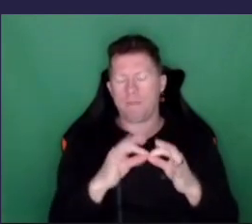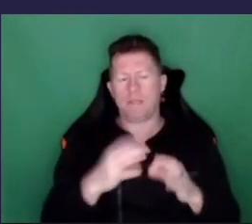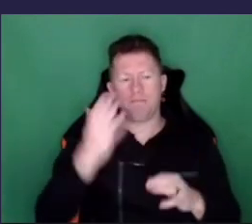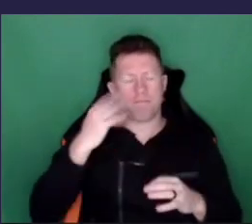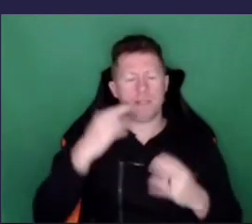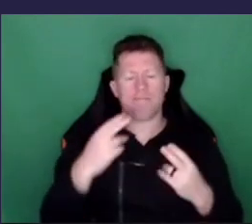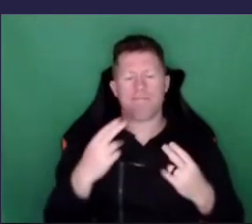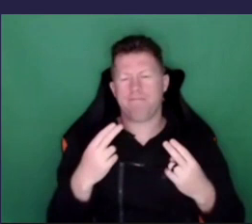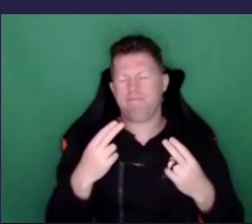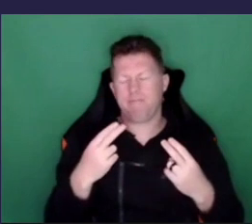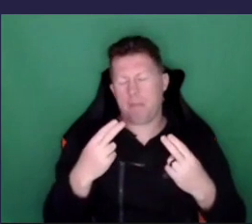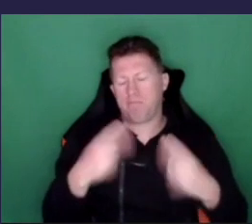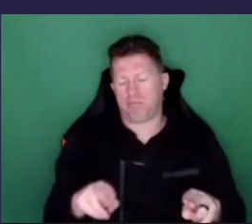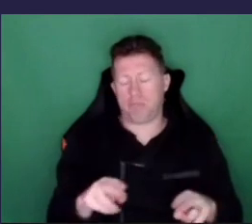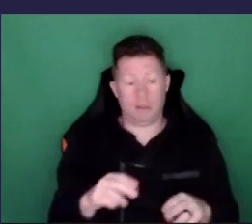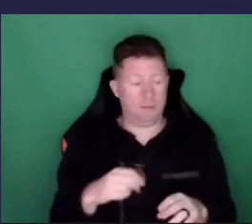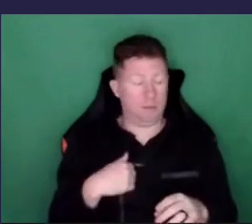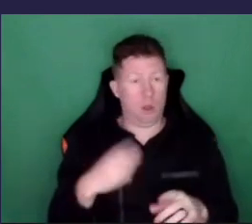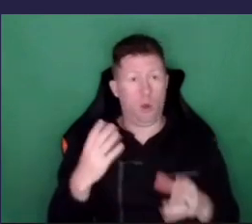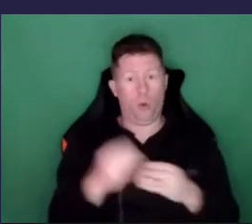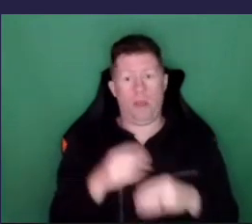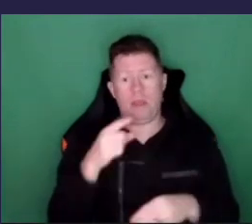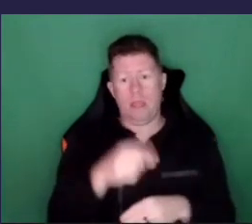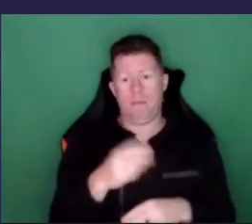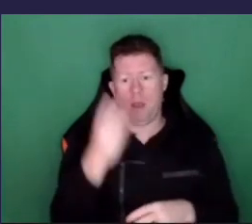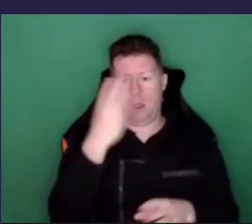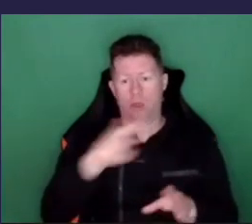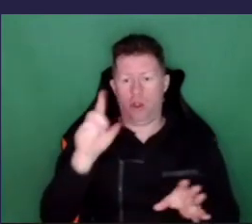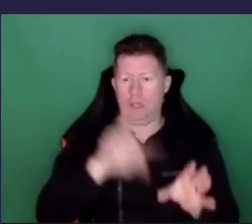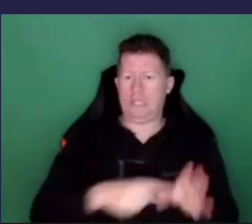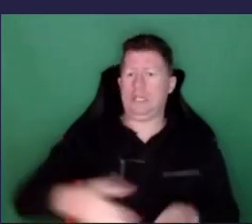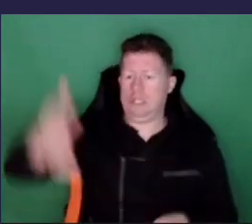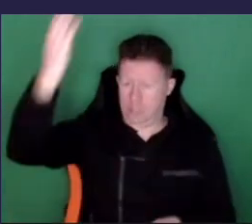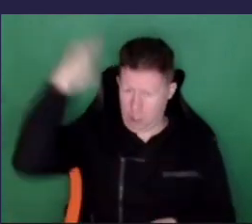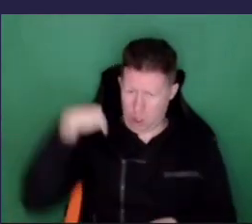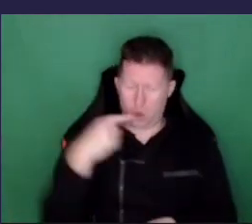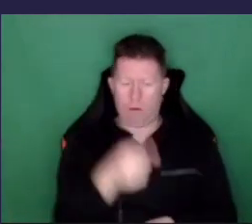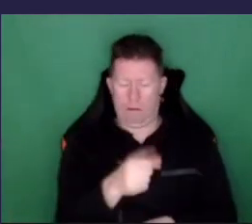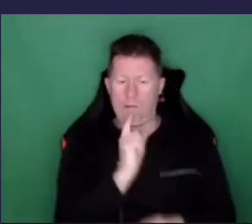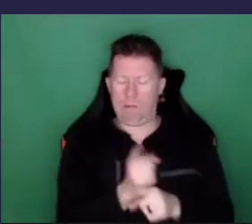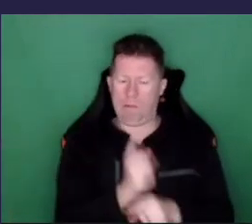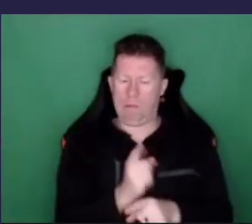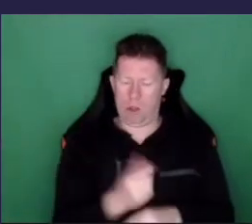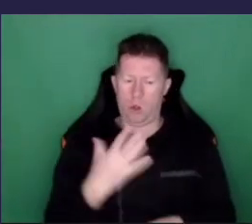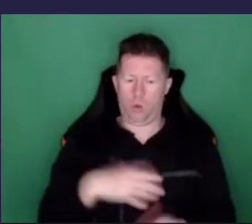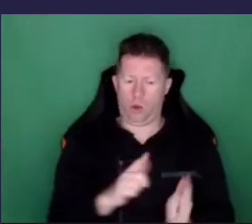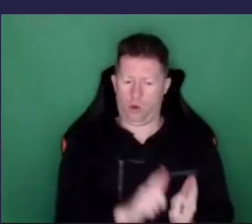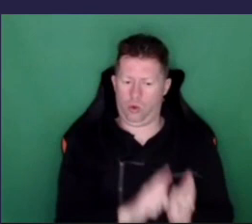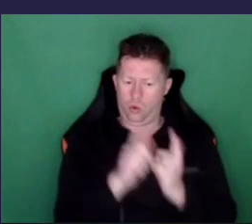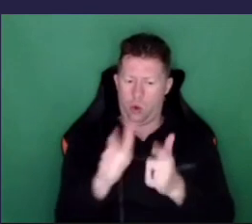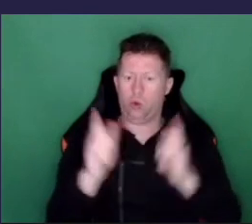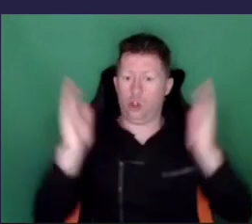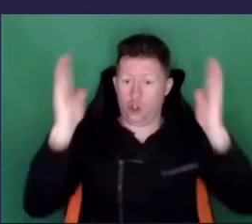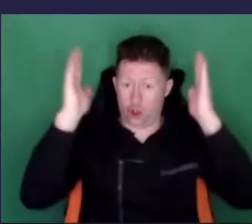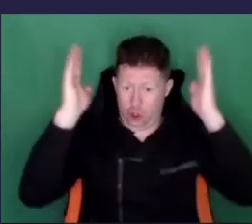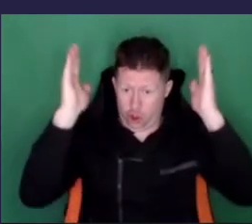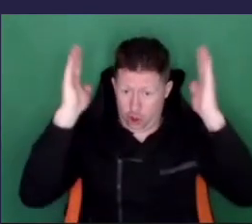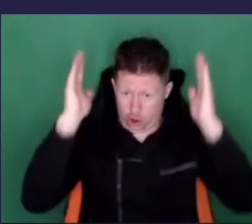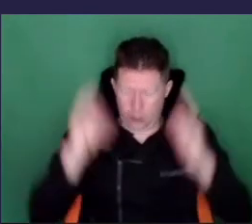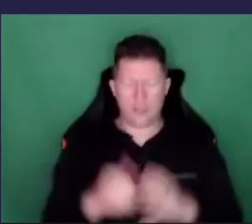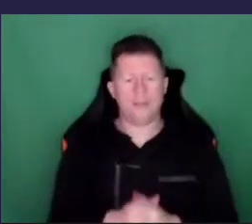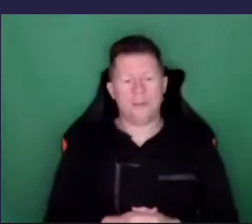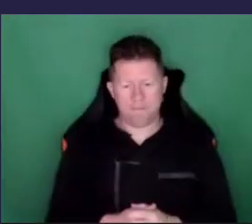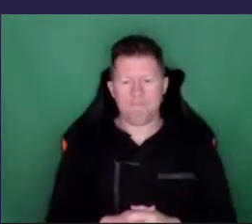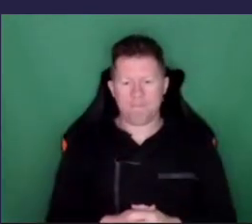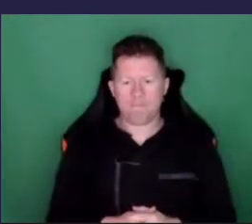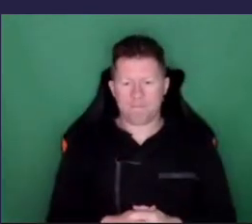ago now, over 30 years ago, expressed an interest that he would like to attend church. And he